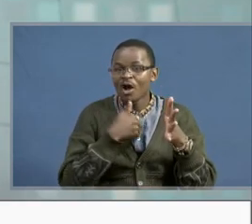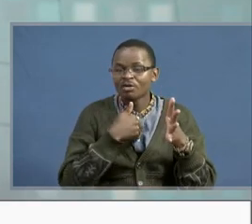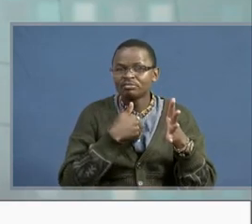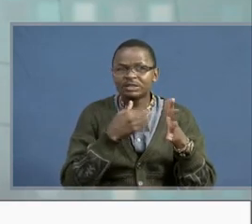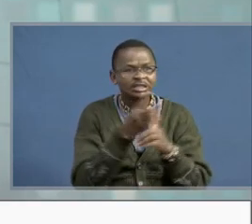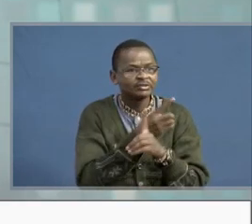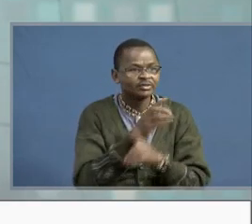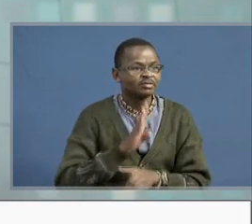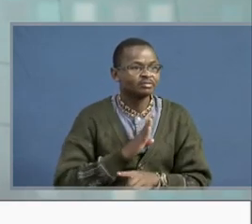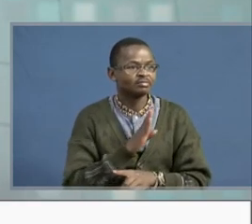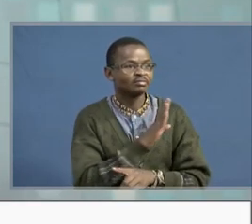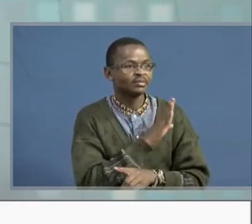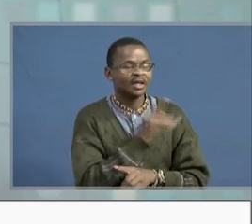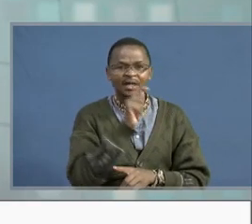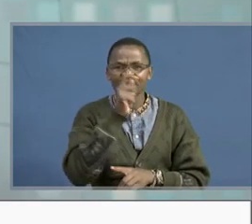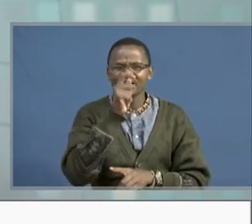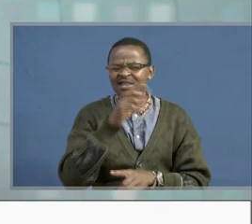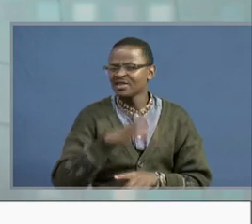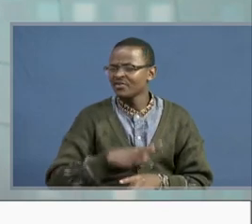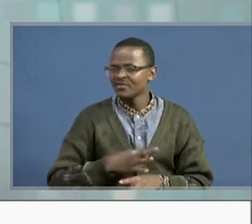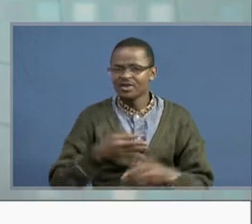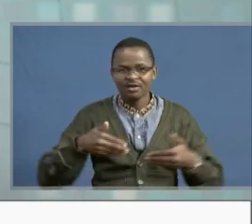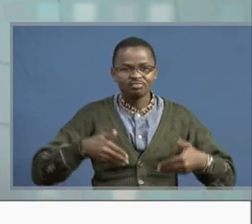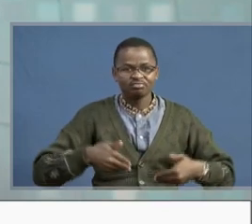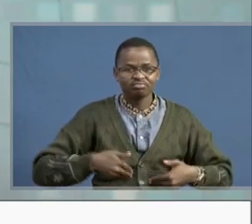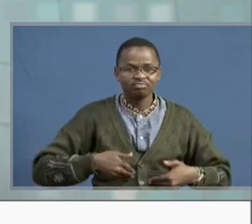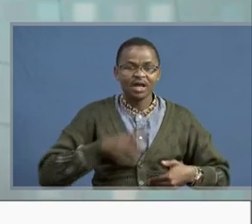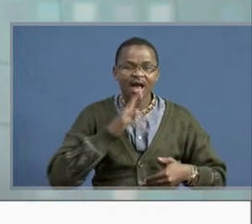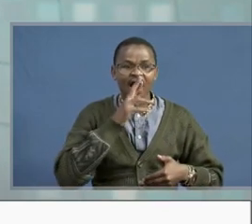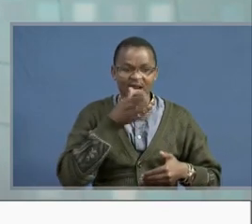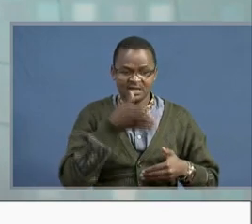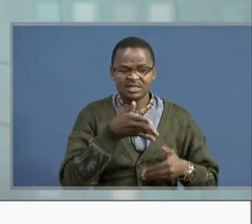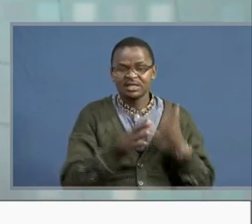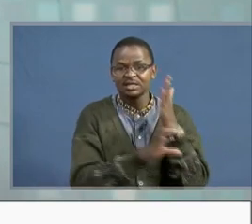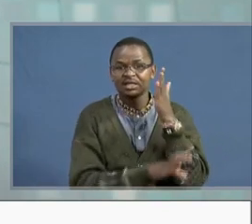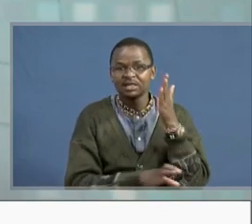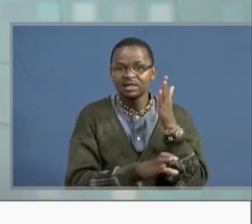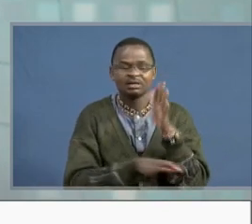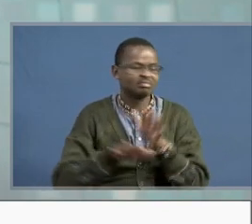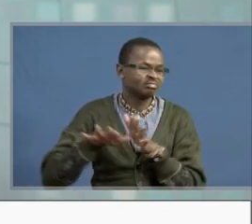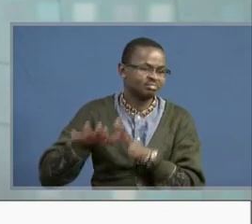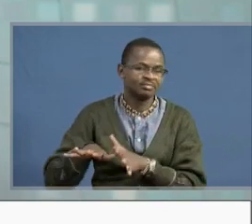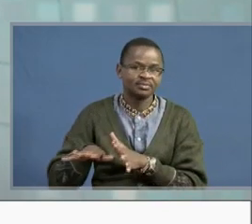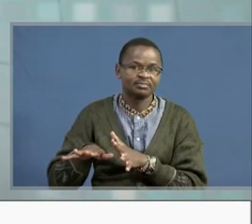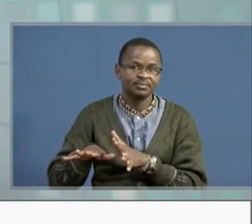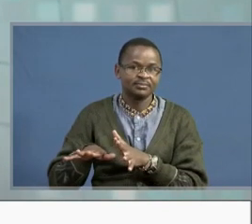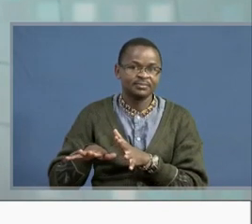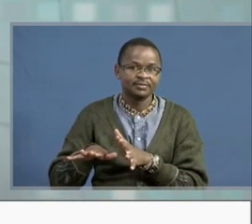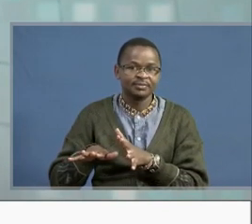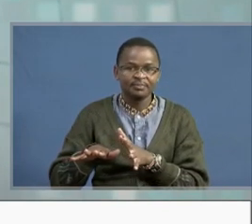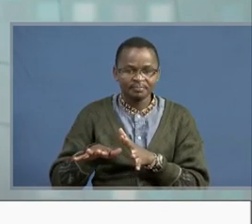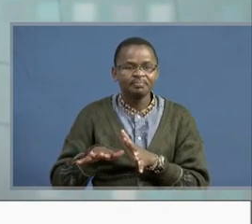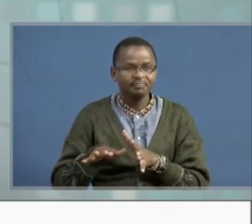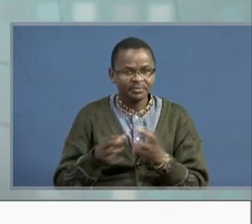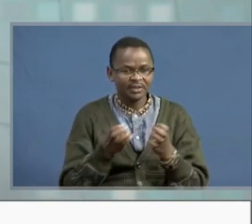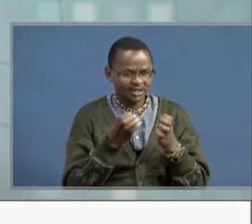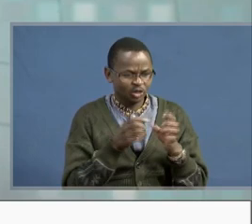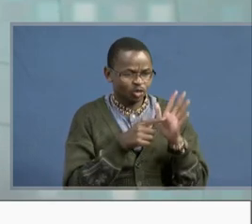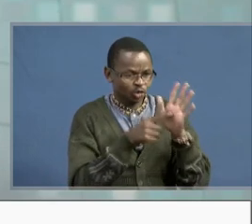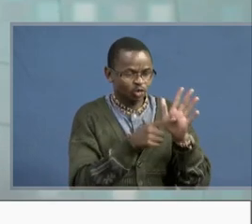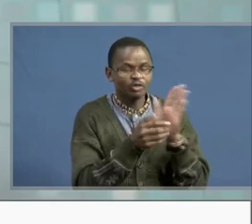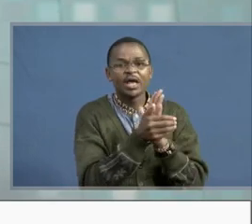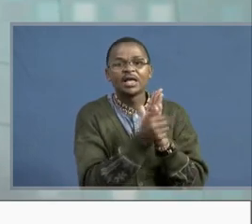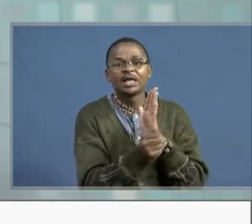boards, Kenyans online felt that the youth are in this particular country are being neglected. They deserve a chance to show